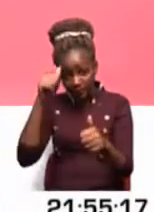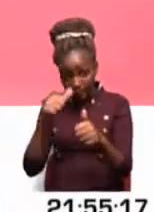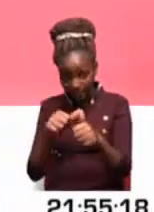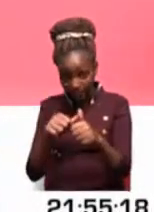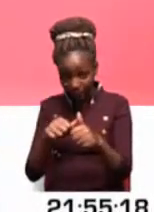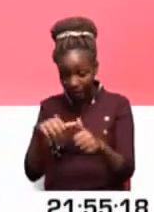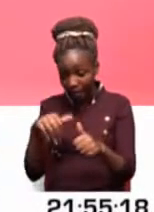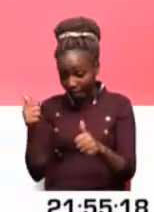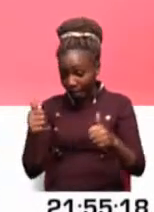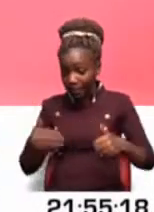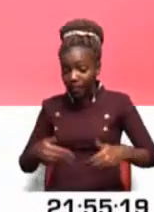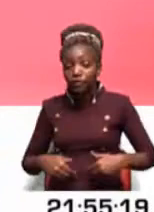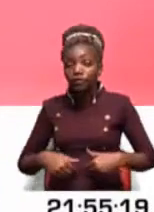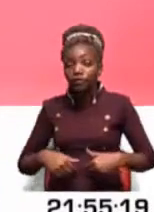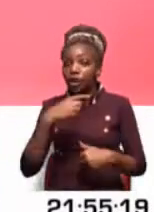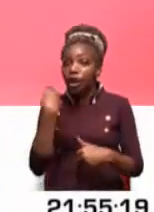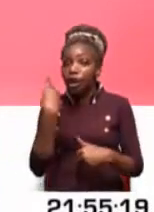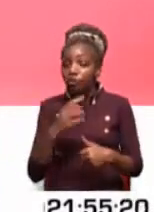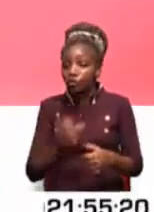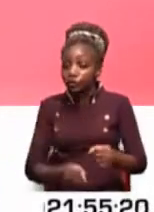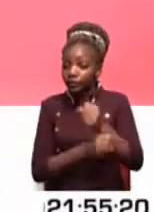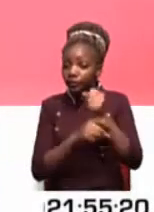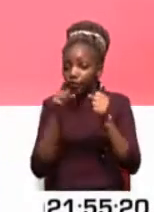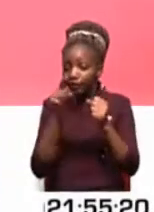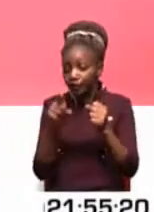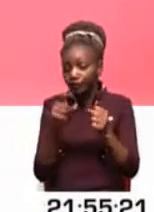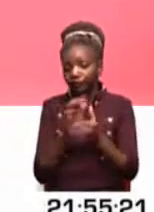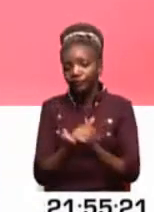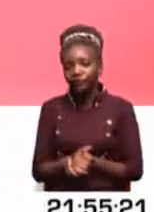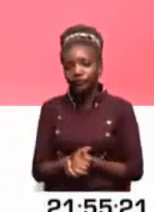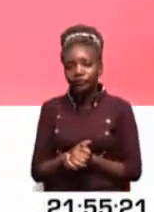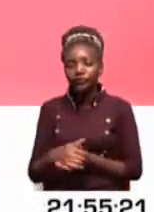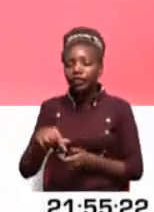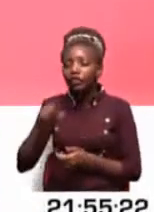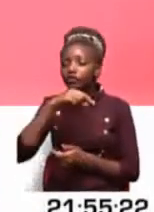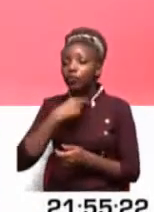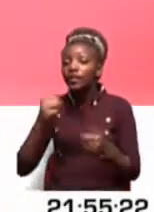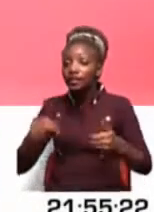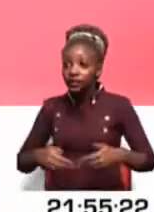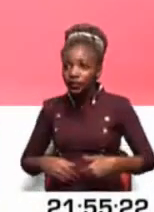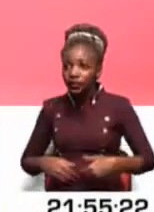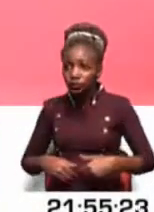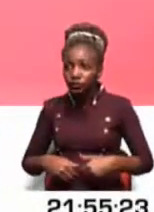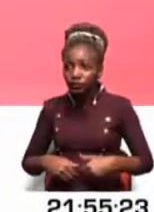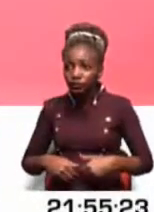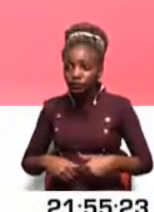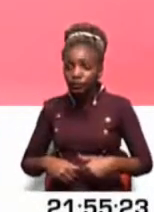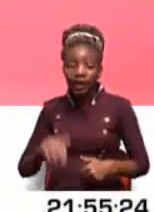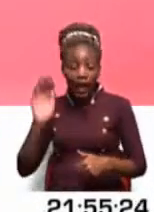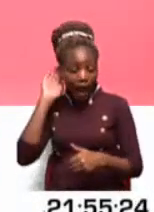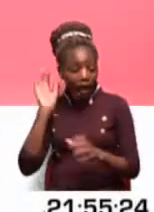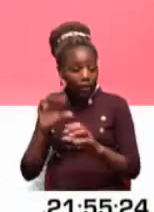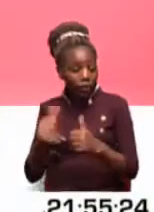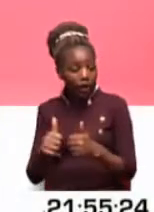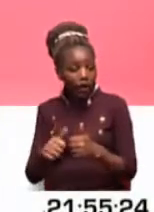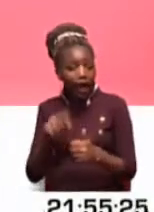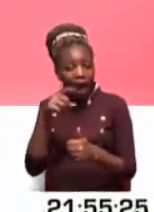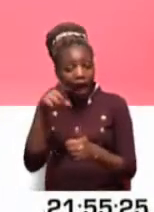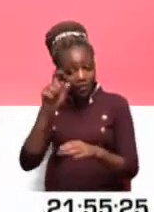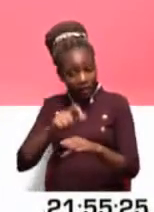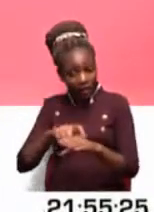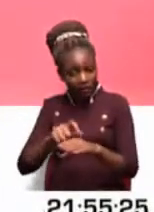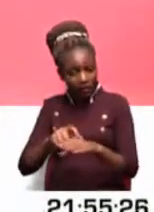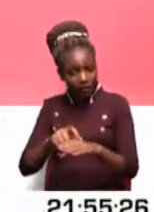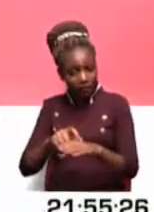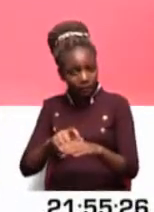young people who actually put you there. But we need our young people, their voices in the right places at the right time and in the right